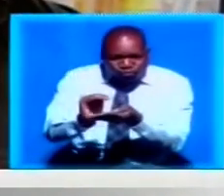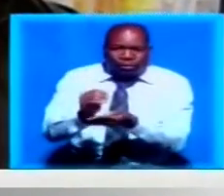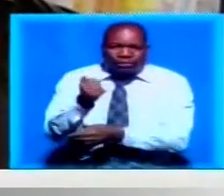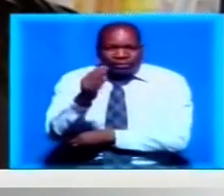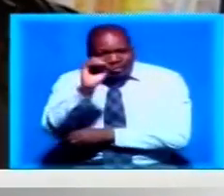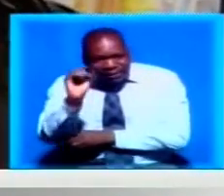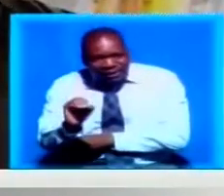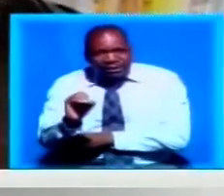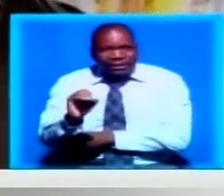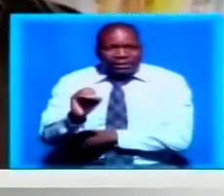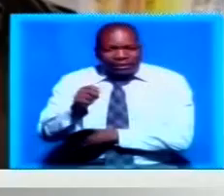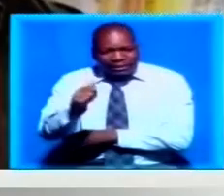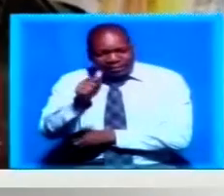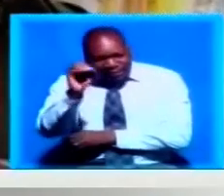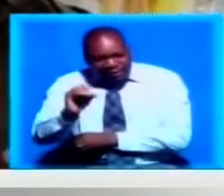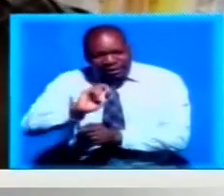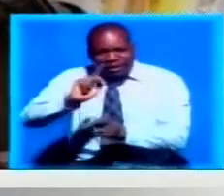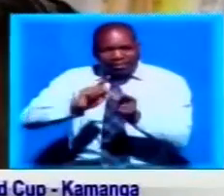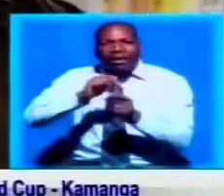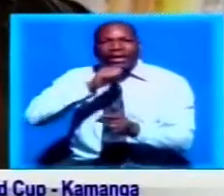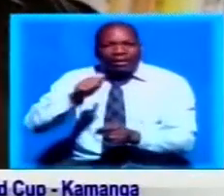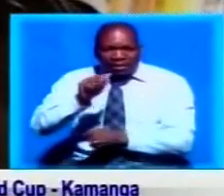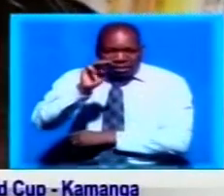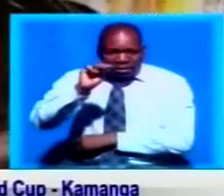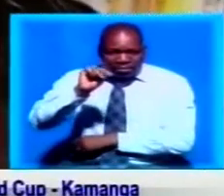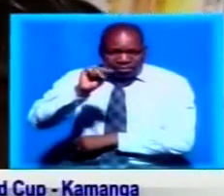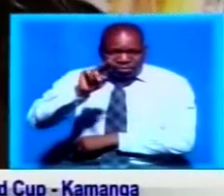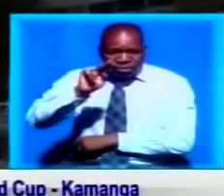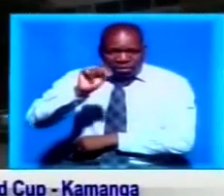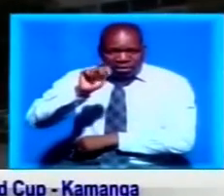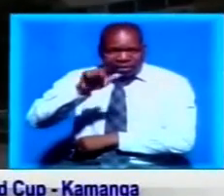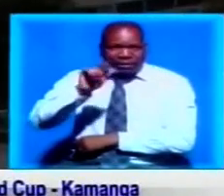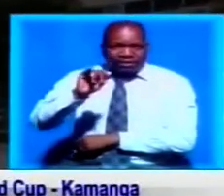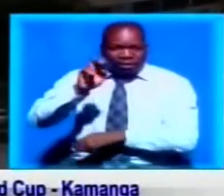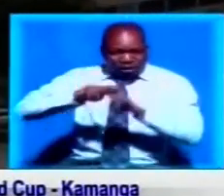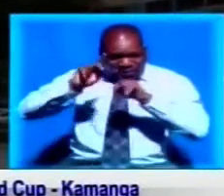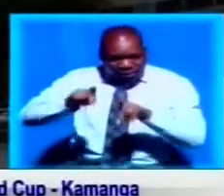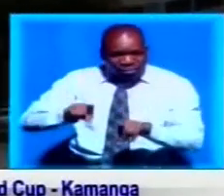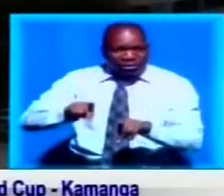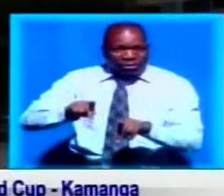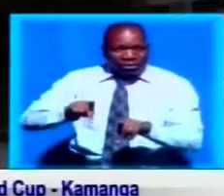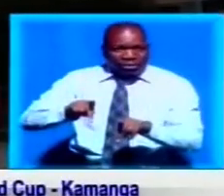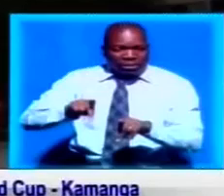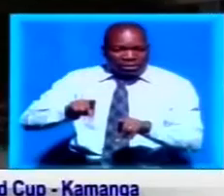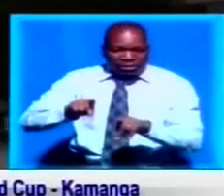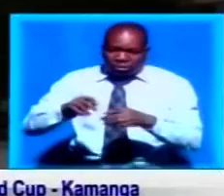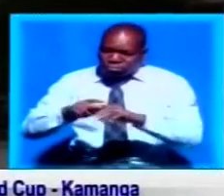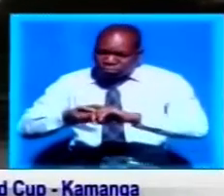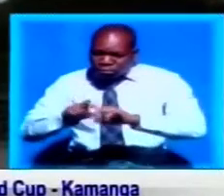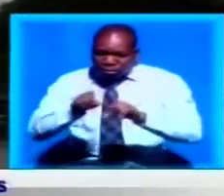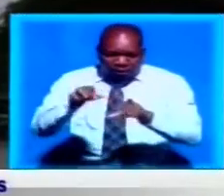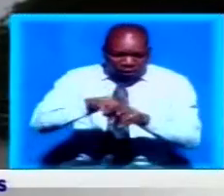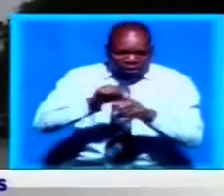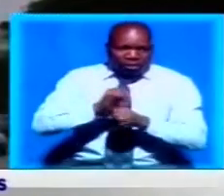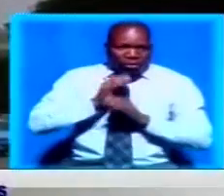or probably 10%? LTA chairperson Alexander Mutali also says different stakeholders in the tourism industry are optimistic of